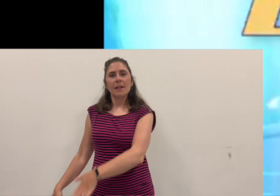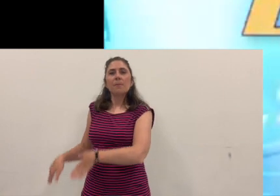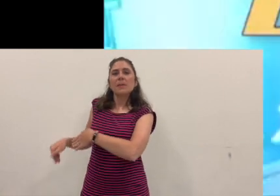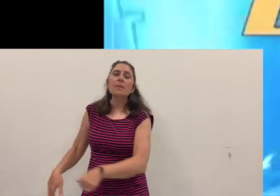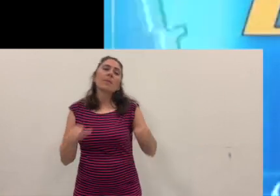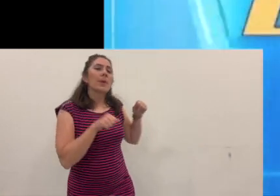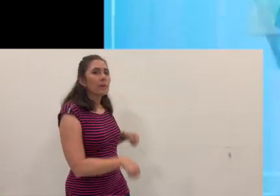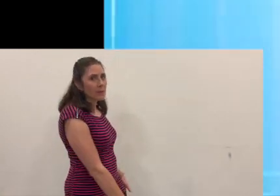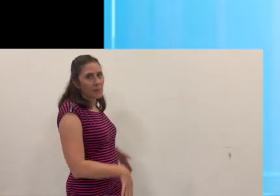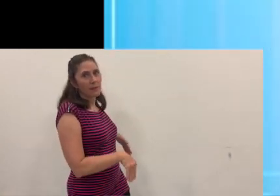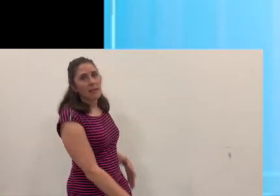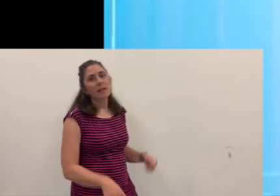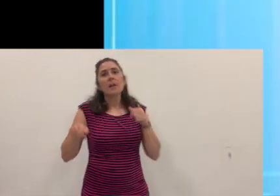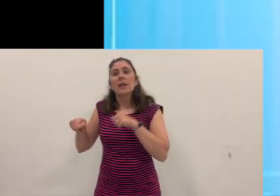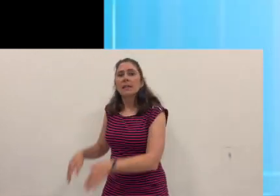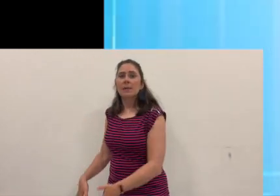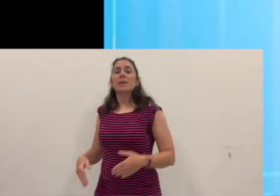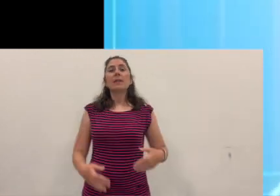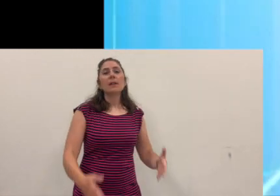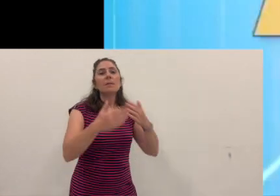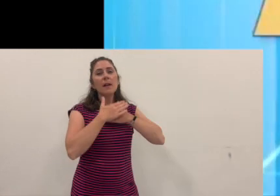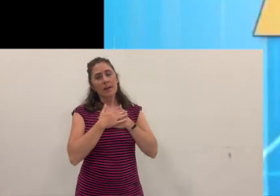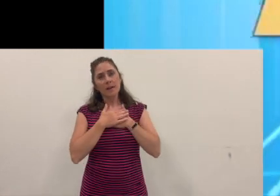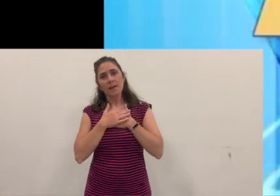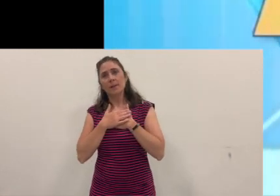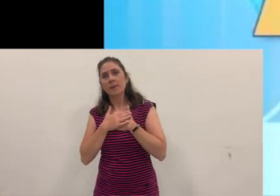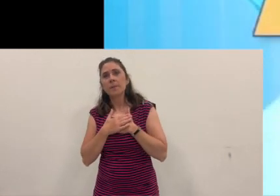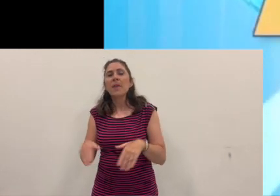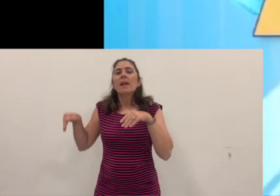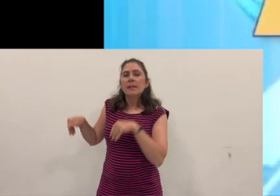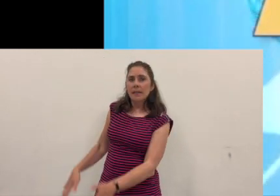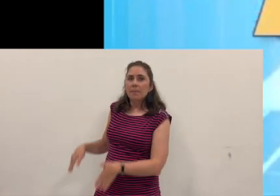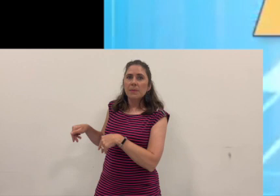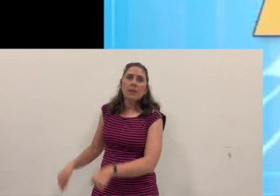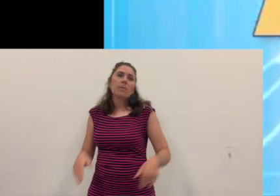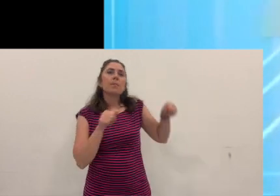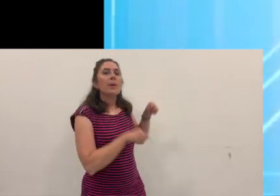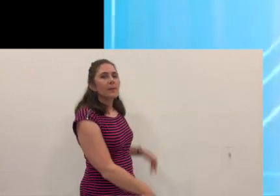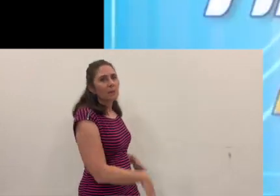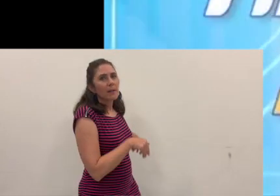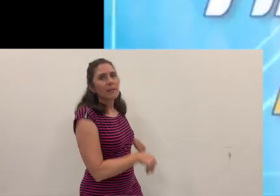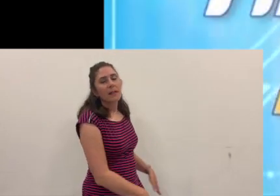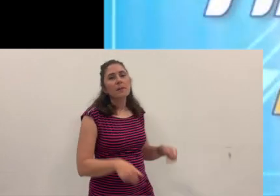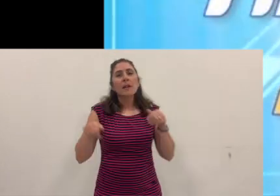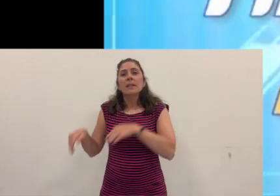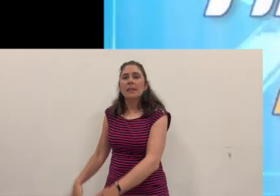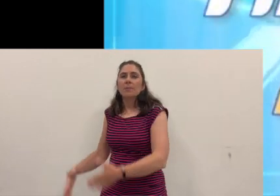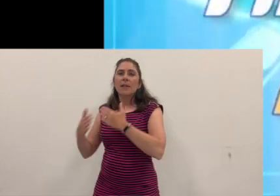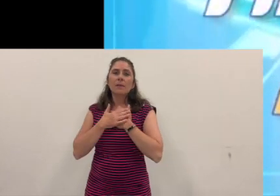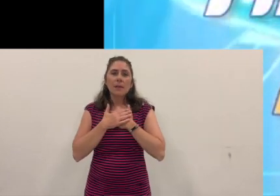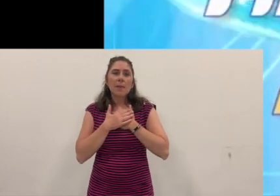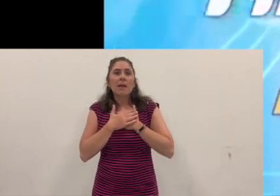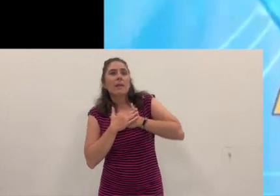deep, all deep down, down. Deep down in my heart, sing it again. Deep, all deep down, down. Deep down in